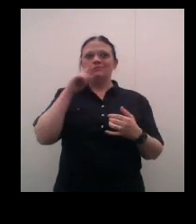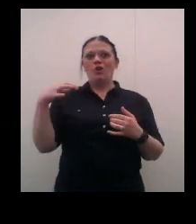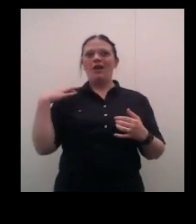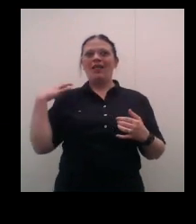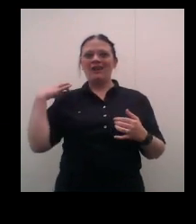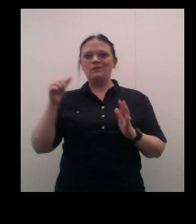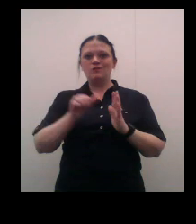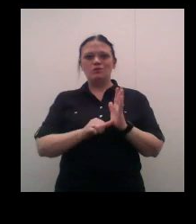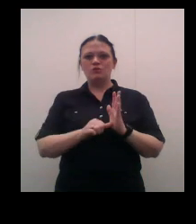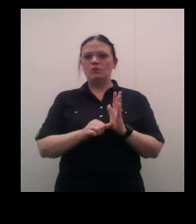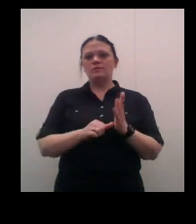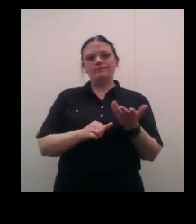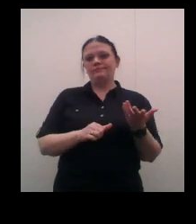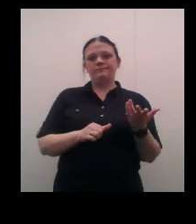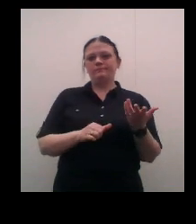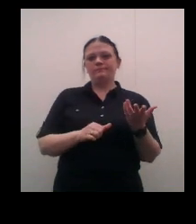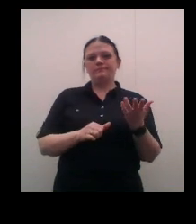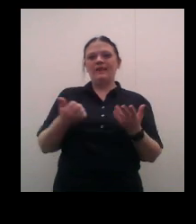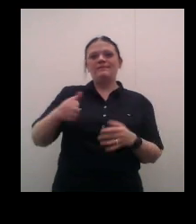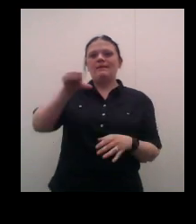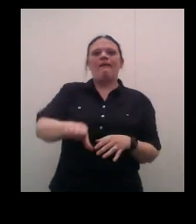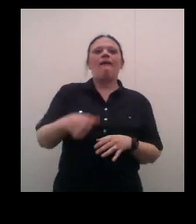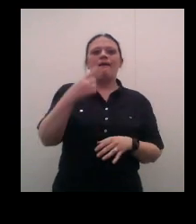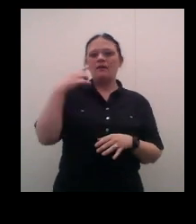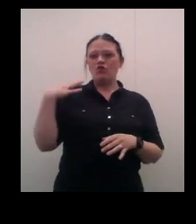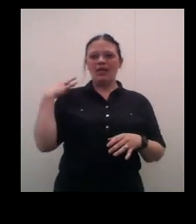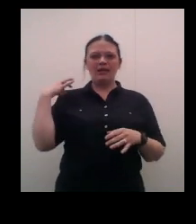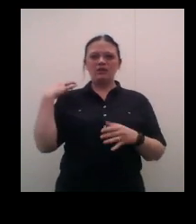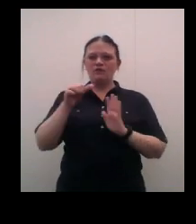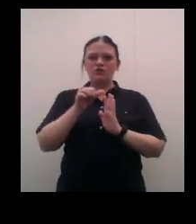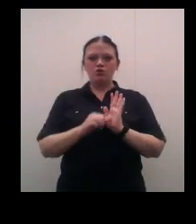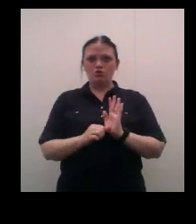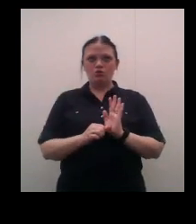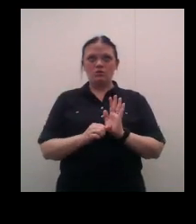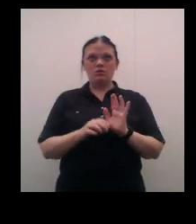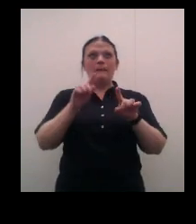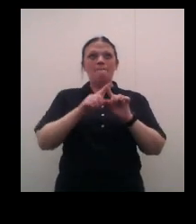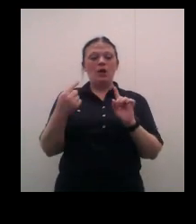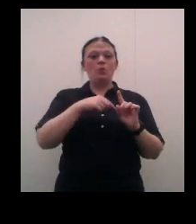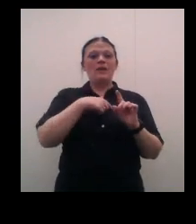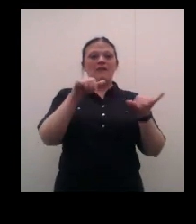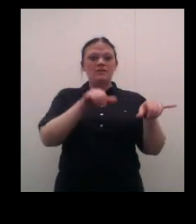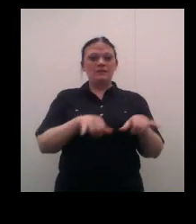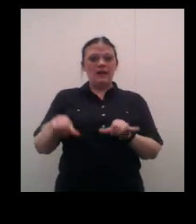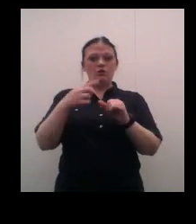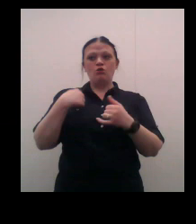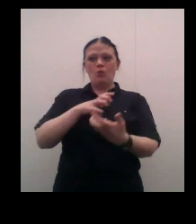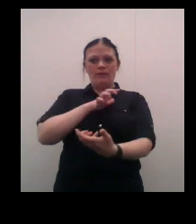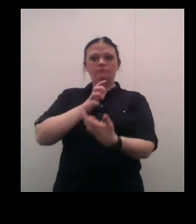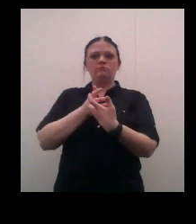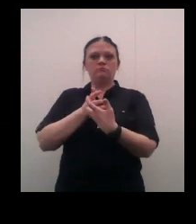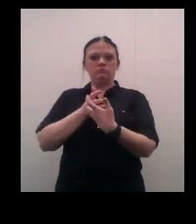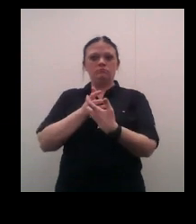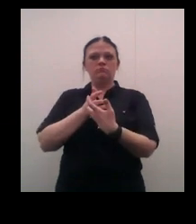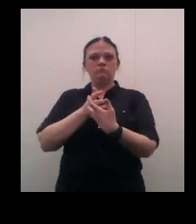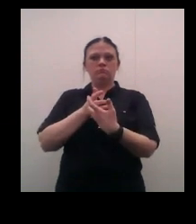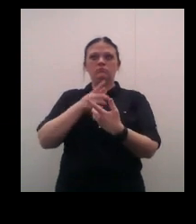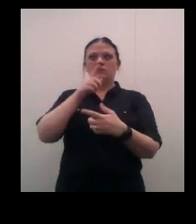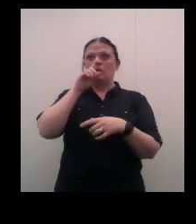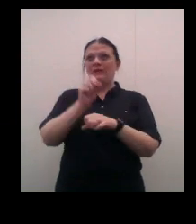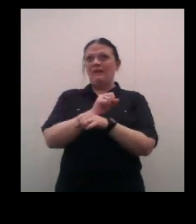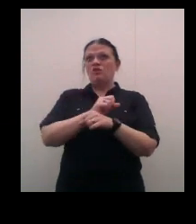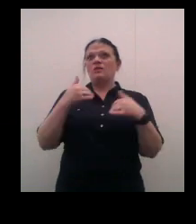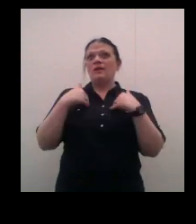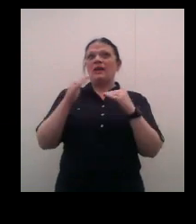have elective surgeries in Erie County right now, but we do have a standard where we've met that standard. We've actually got greater